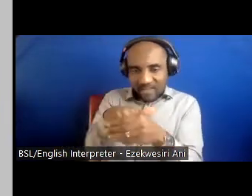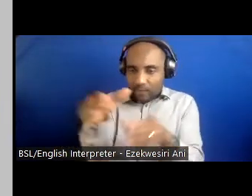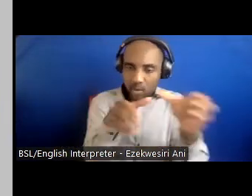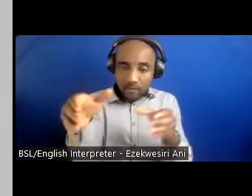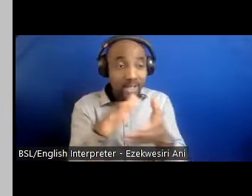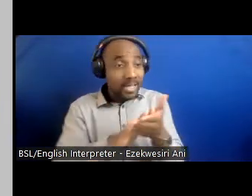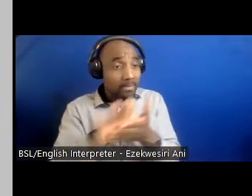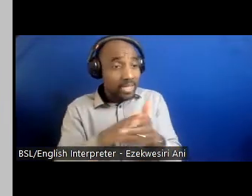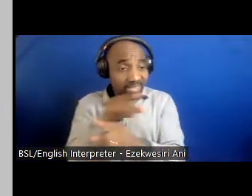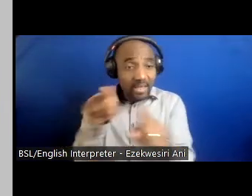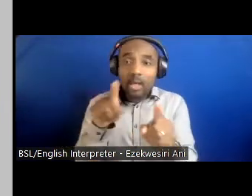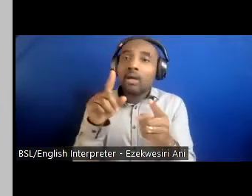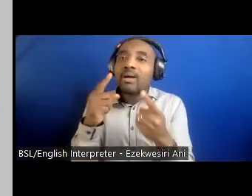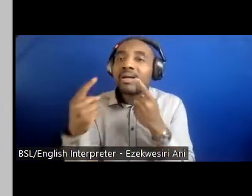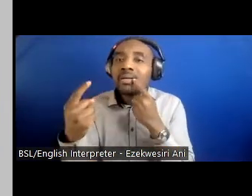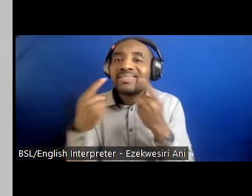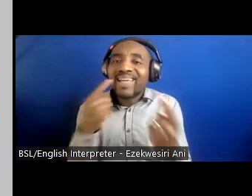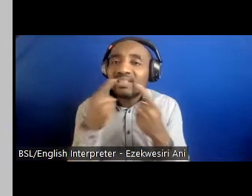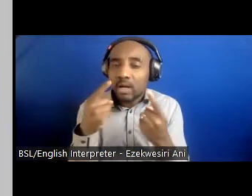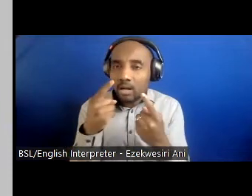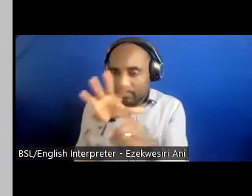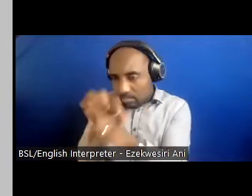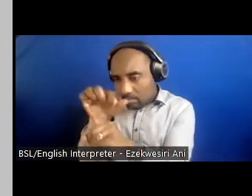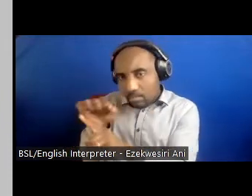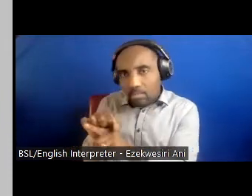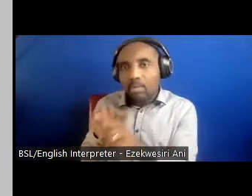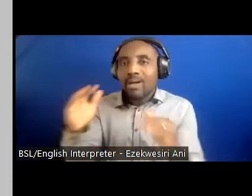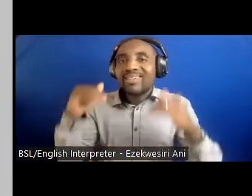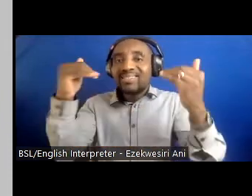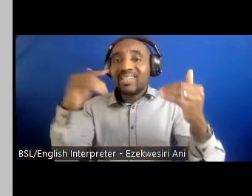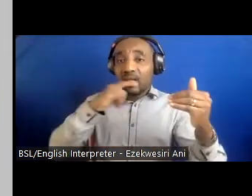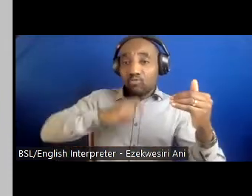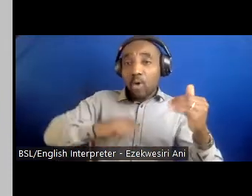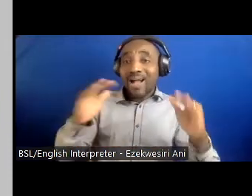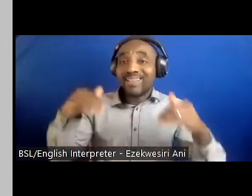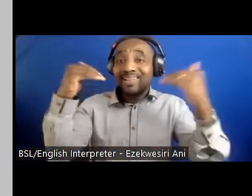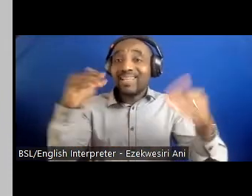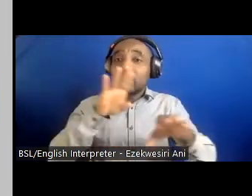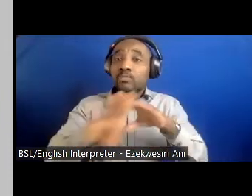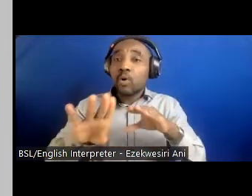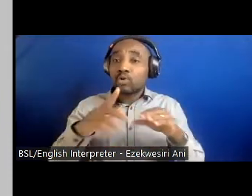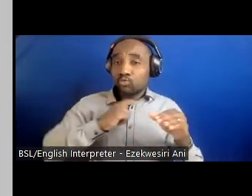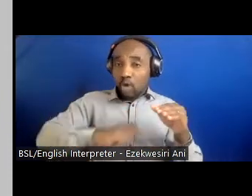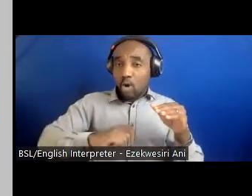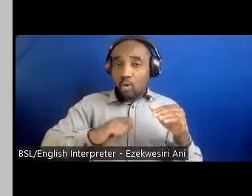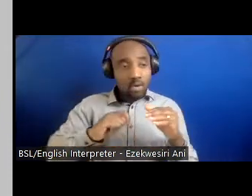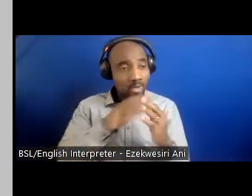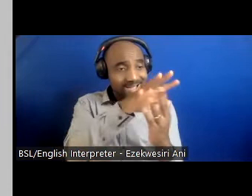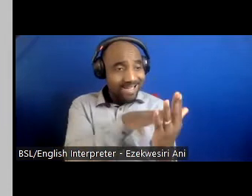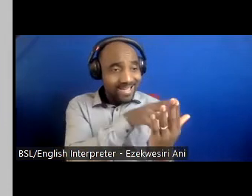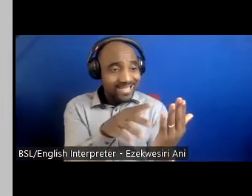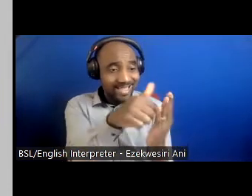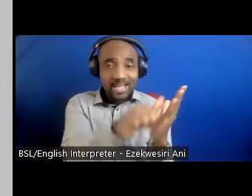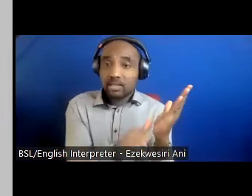organisations to collect data around the ethnicity of their senior roles and elite sporting positions. This index is in place to